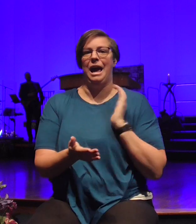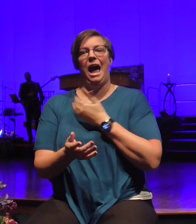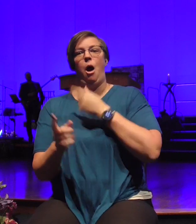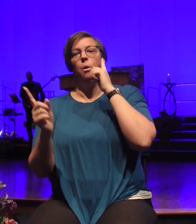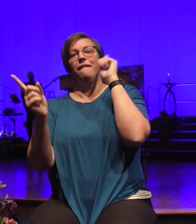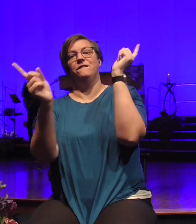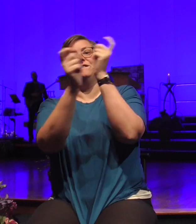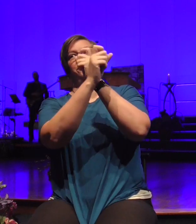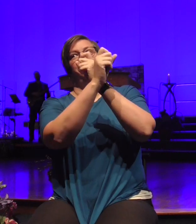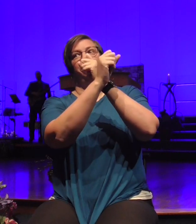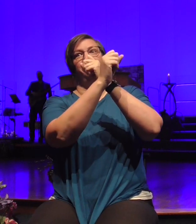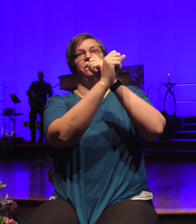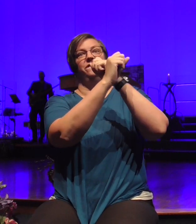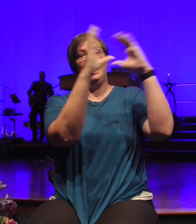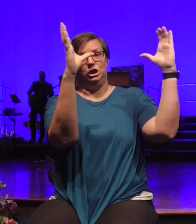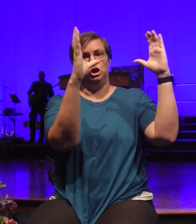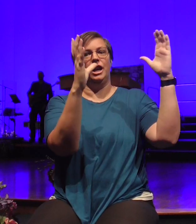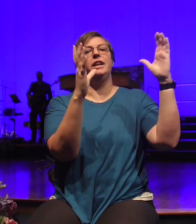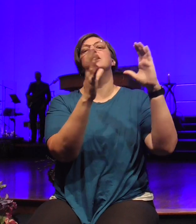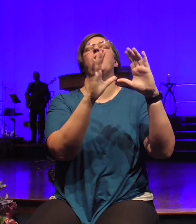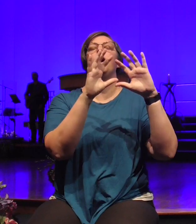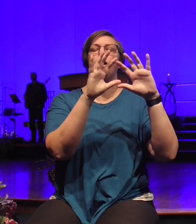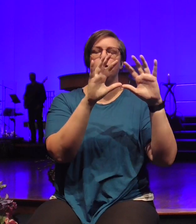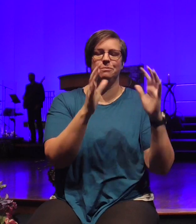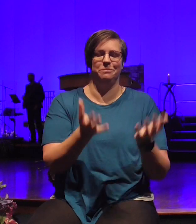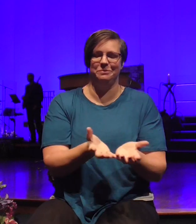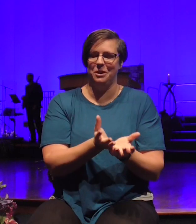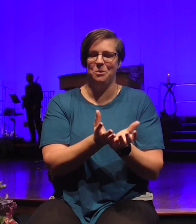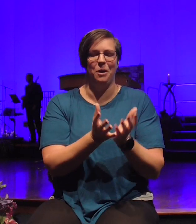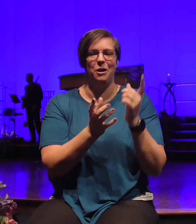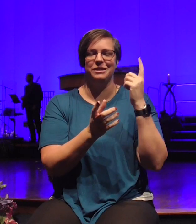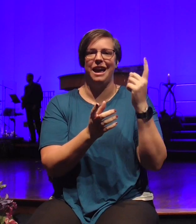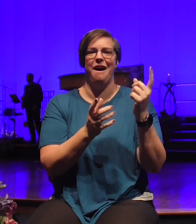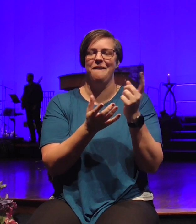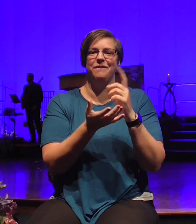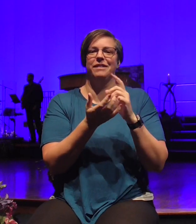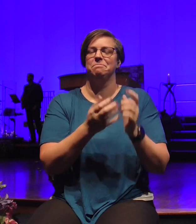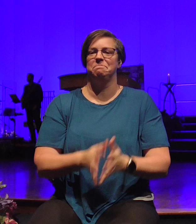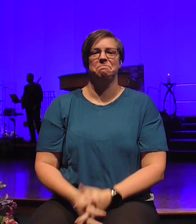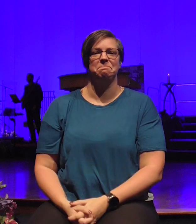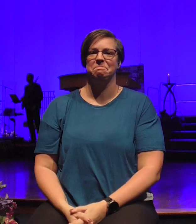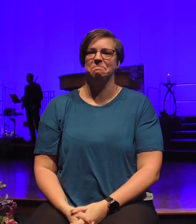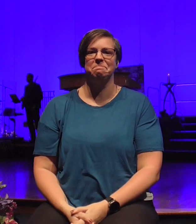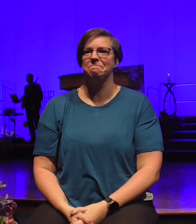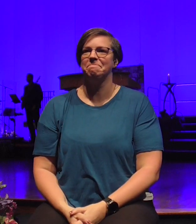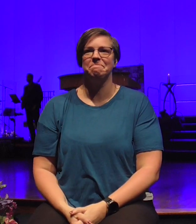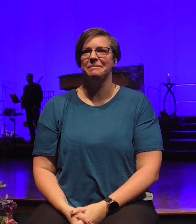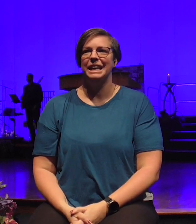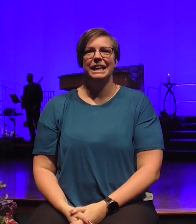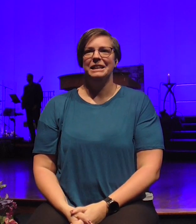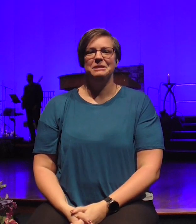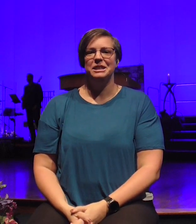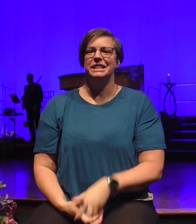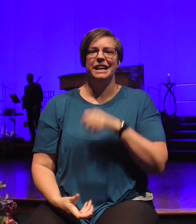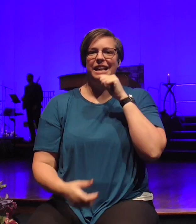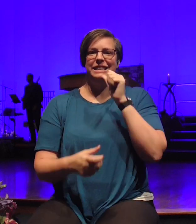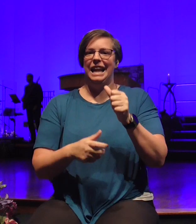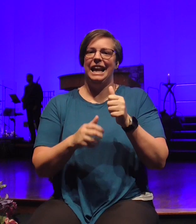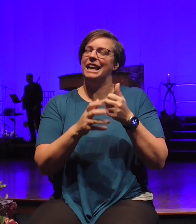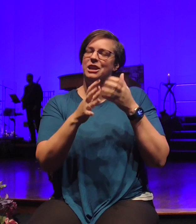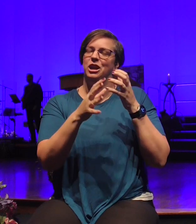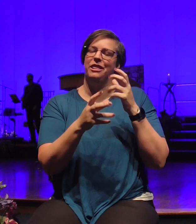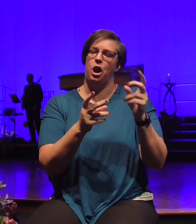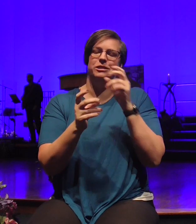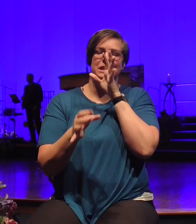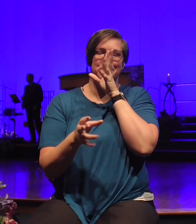Oneness Revealed, a world of love, peace, and abundance for all. And our mission to serve as a spiritual beacon for personal empowerment and global enlightenment.